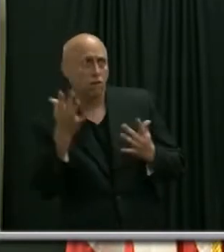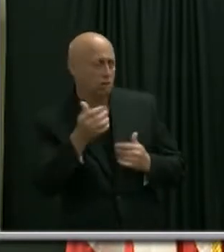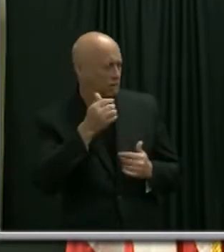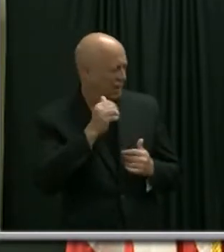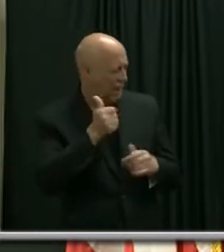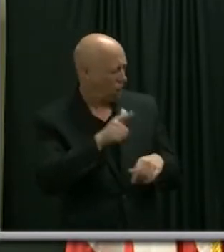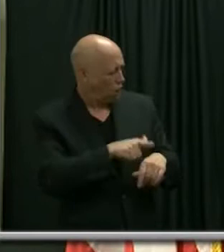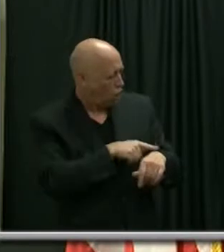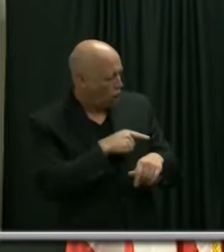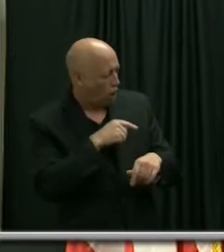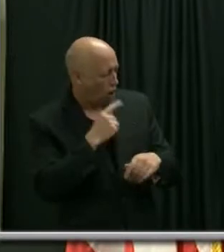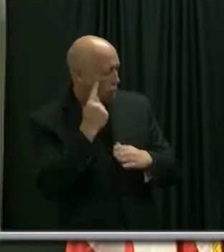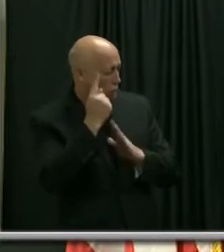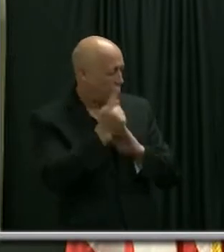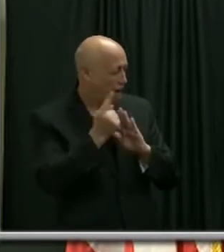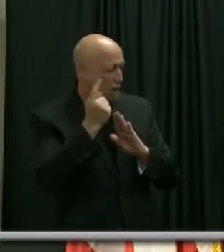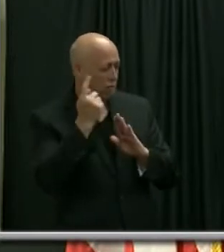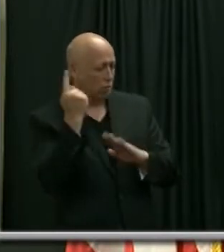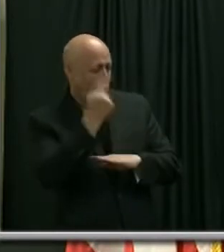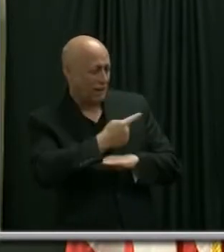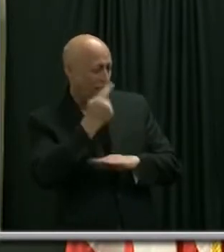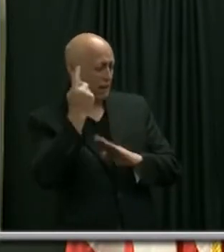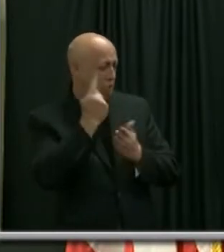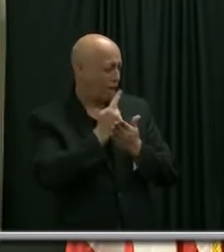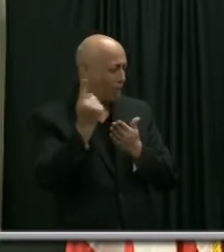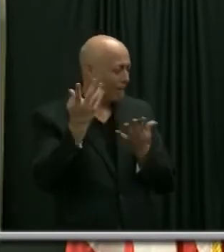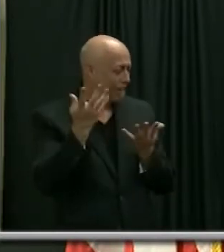the testing you're now doing? Thanks.